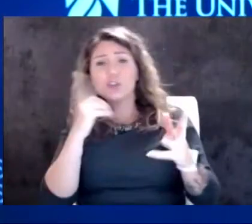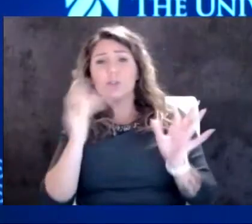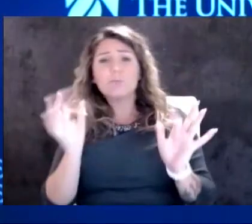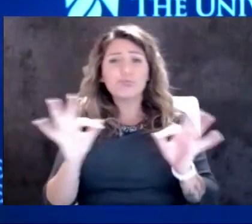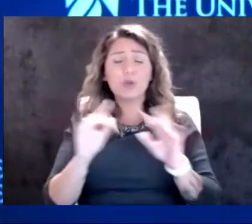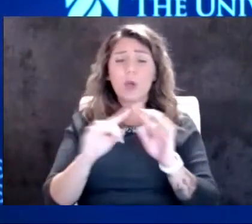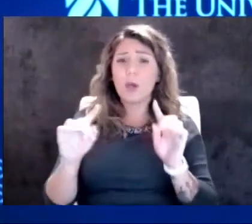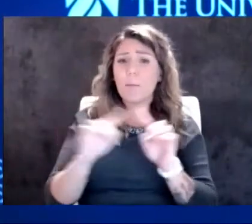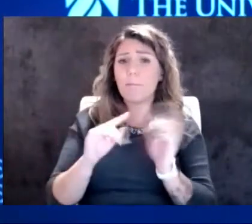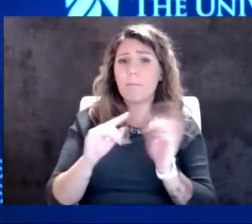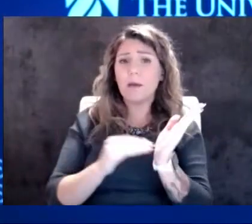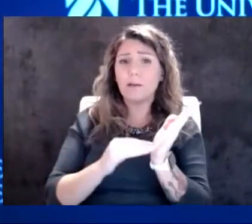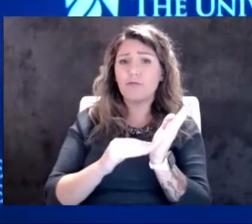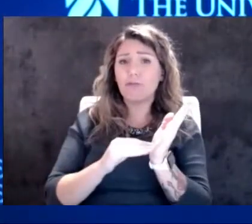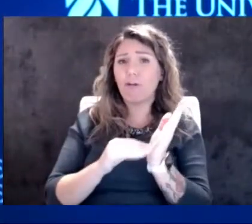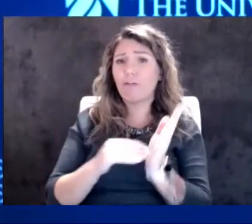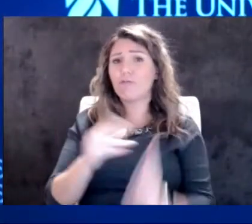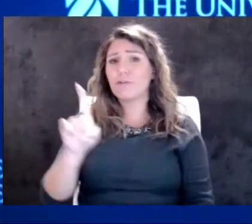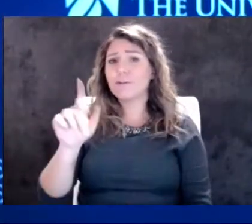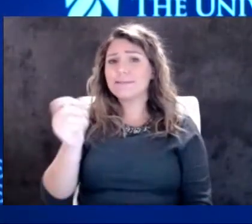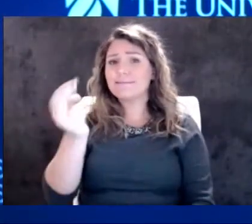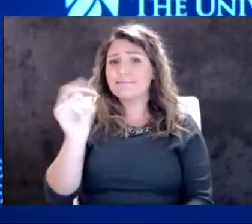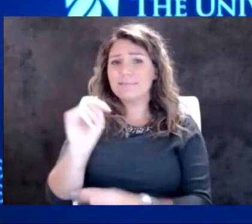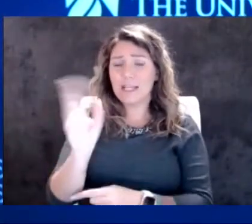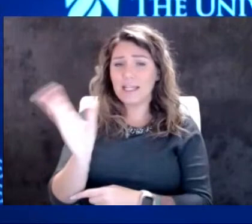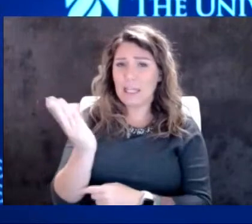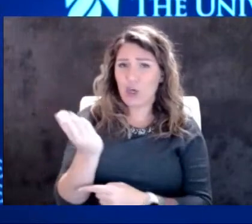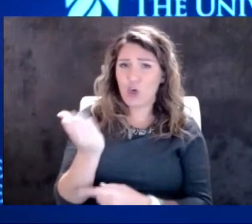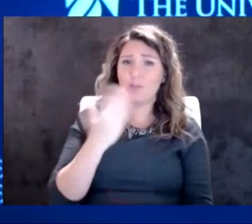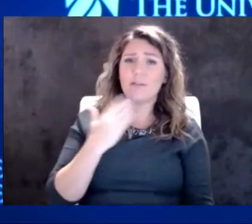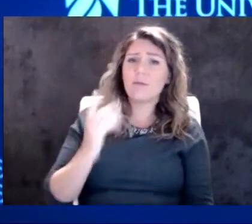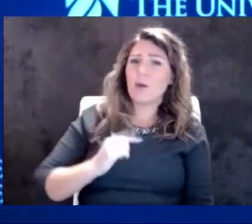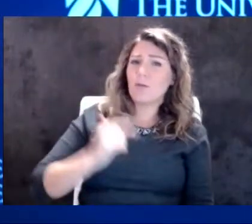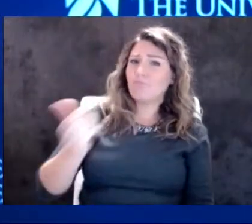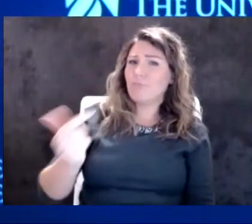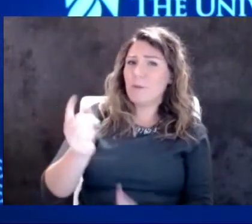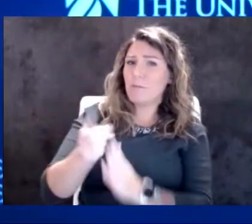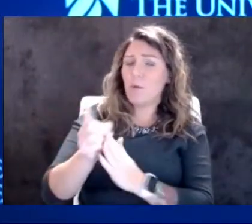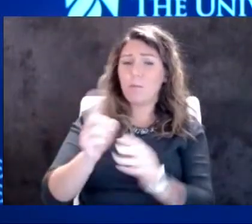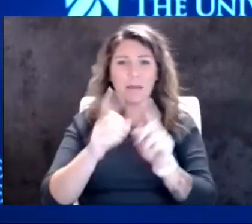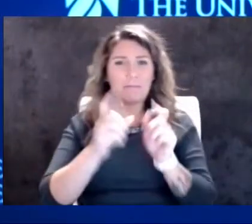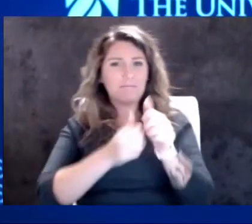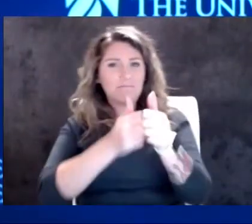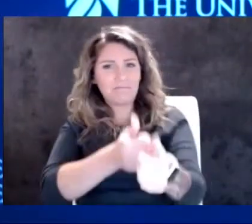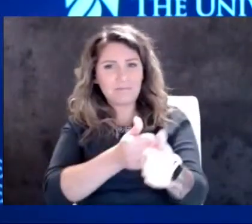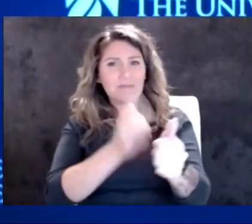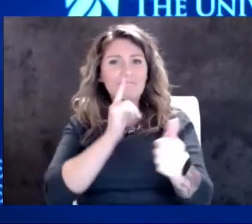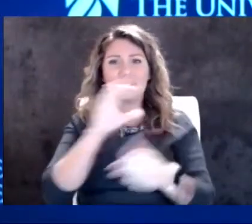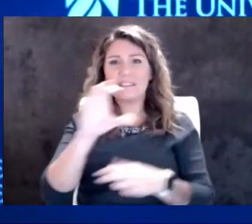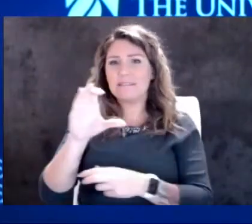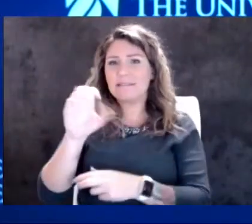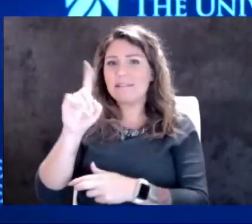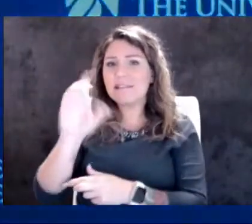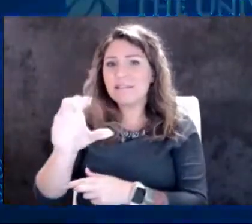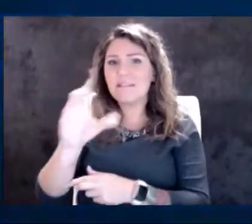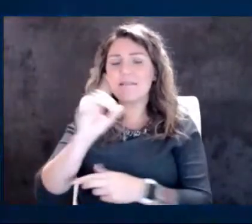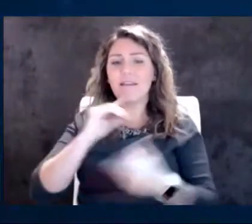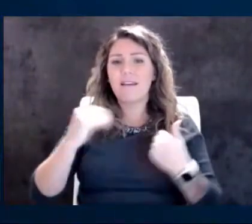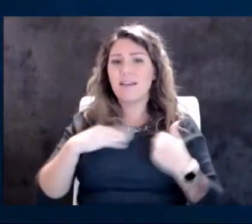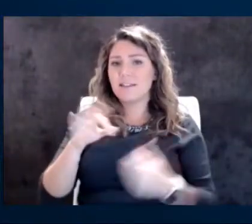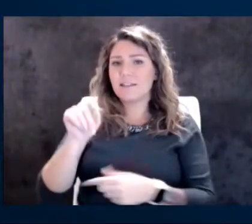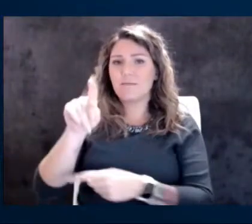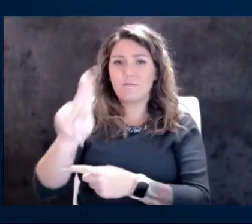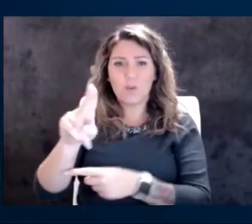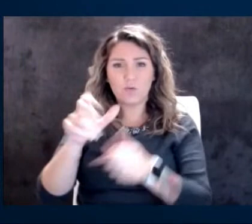back with us today, and we'll turn to him in just a moment. But I've been tracking that. The CDC has that influenza tracker, and you can see the